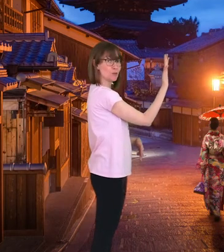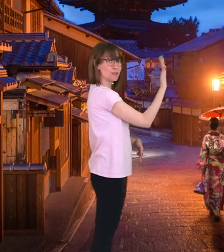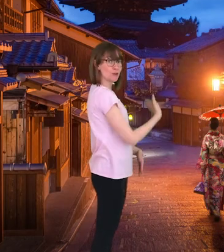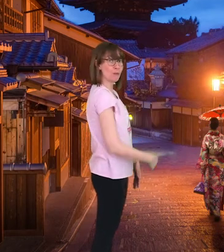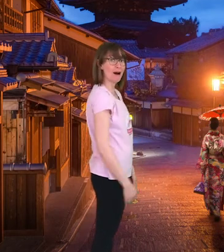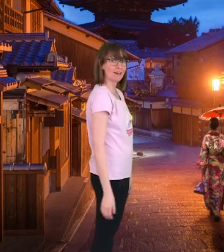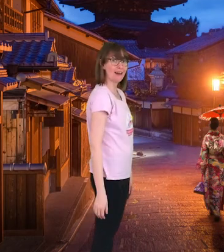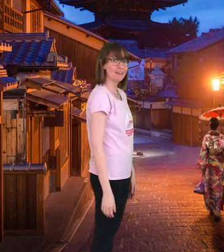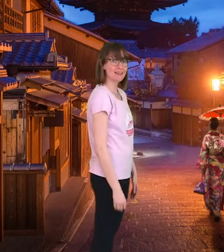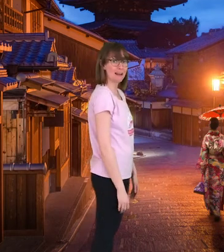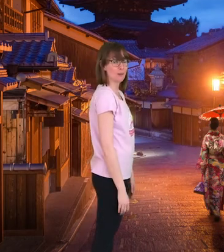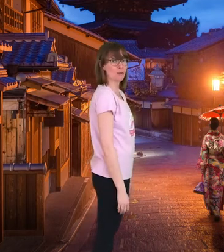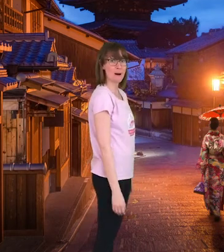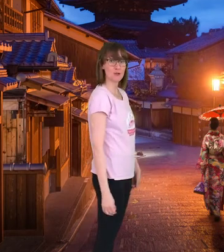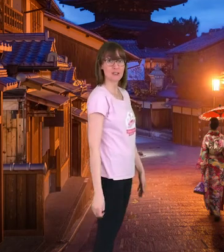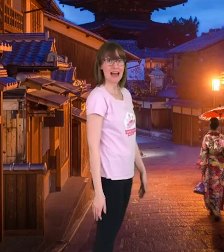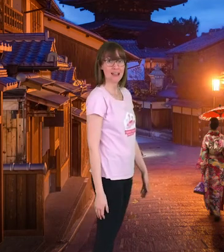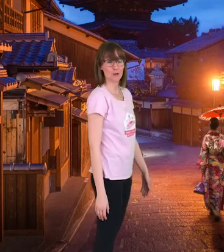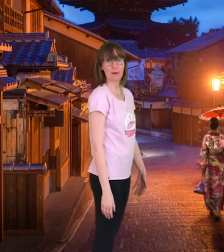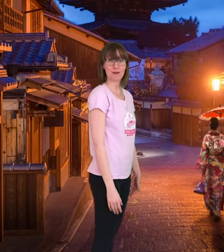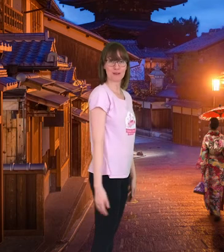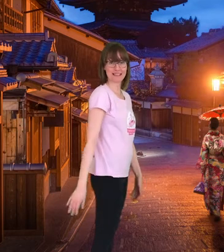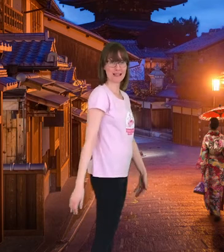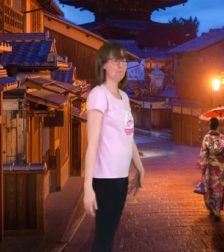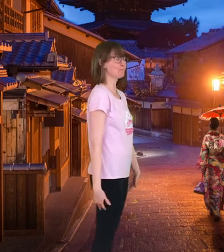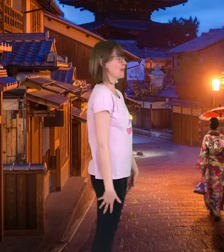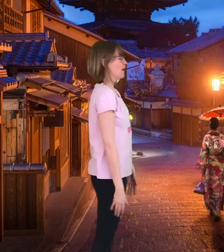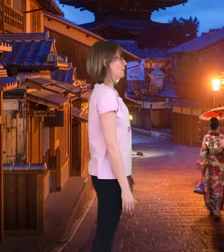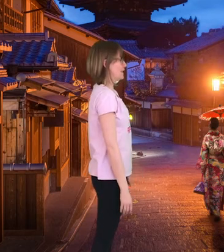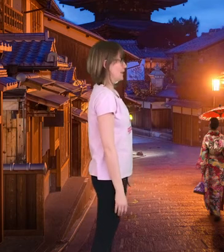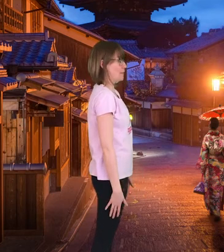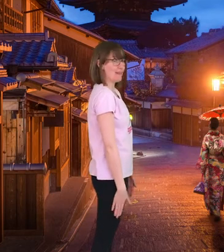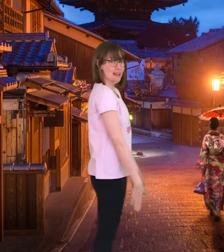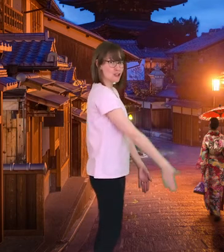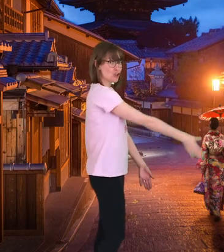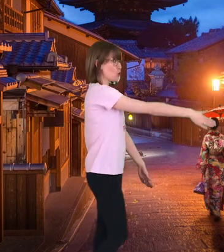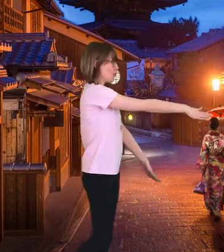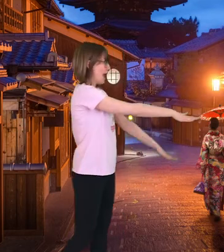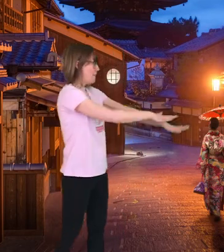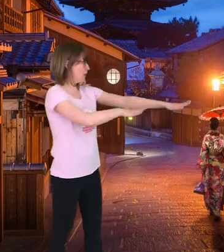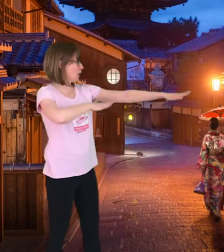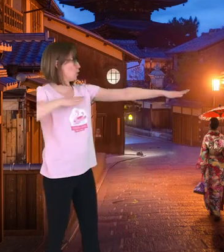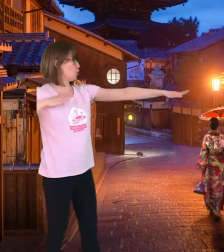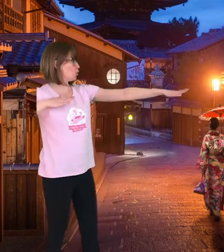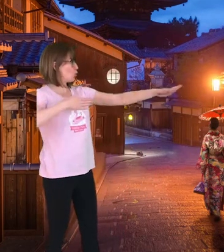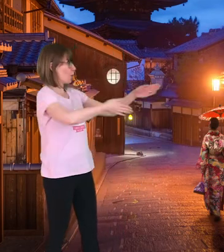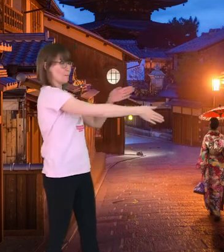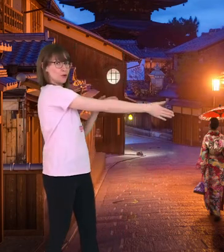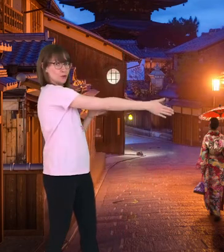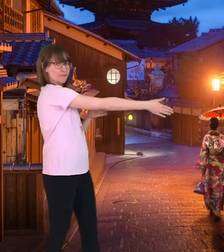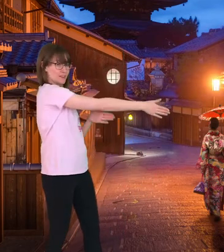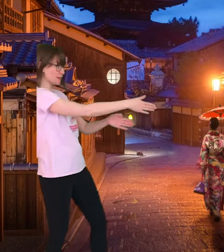facing towards your partner. So that could be your mum or your dad or your brother or your sister. Facing them and then show them